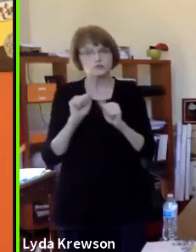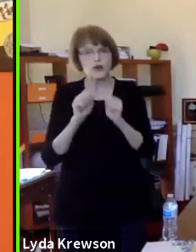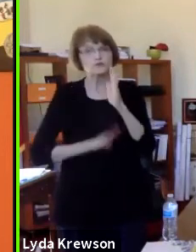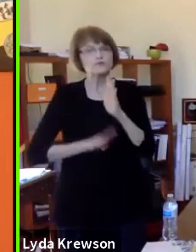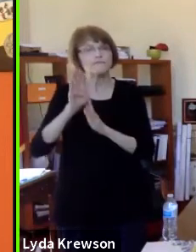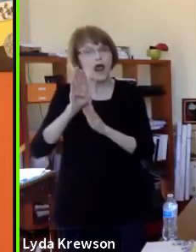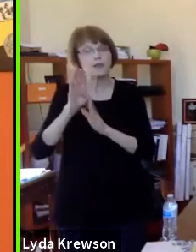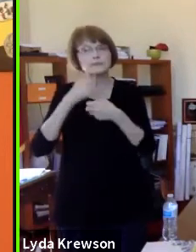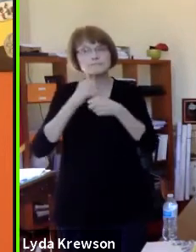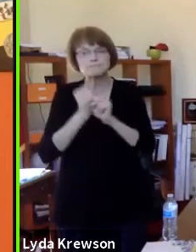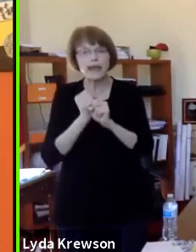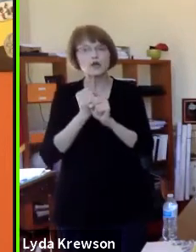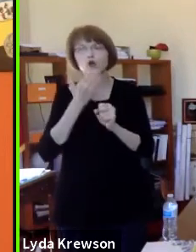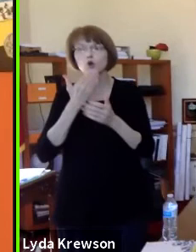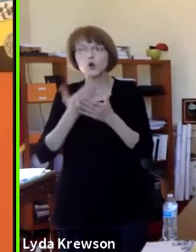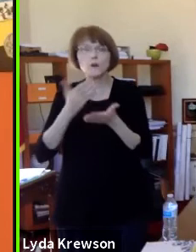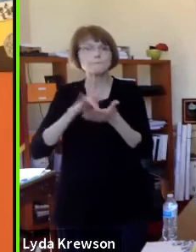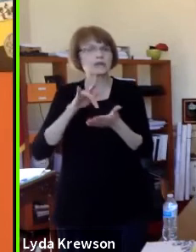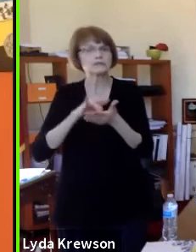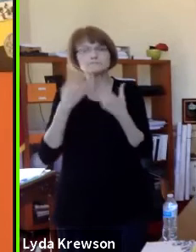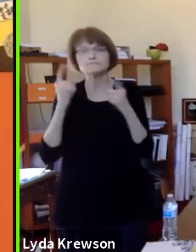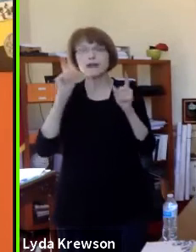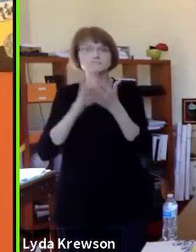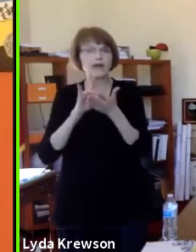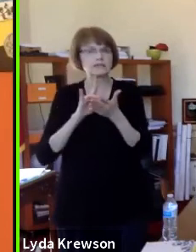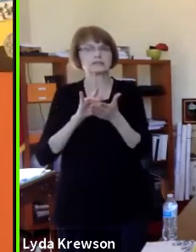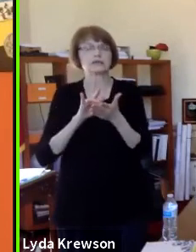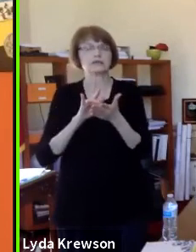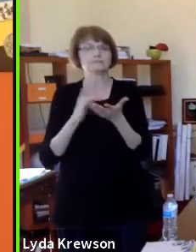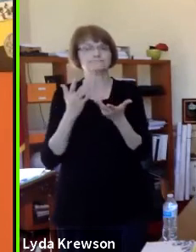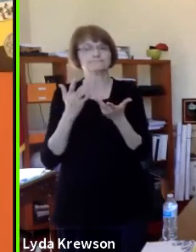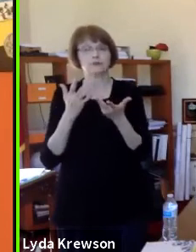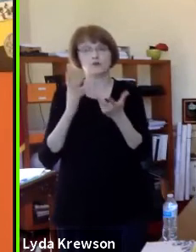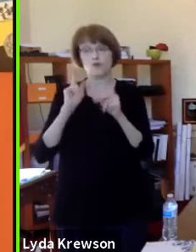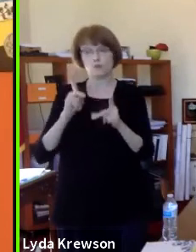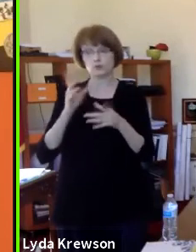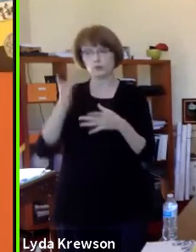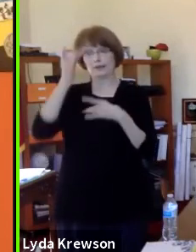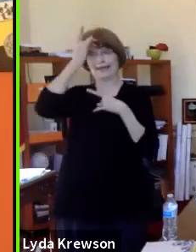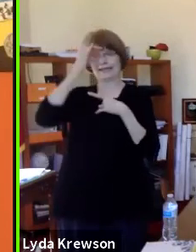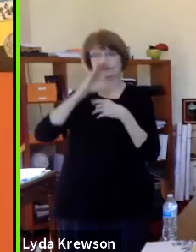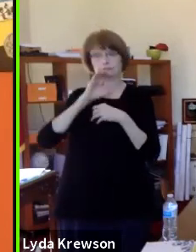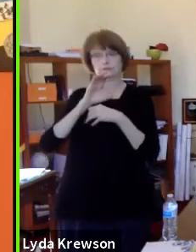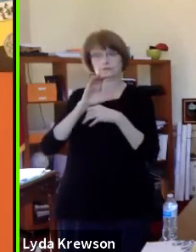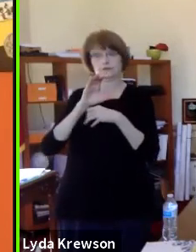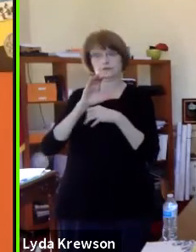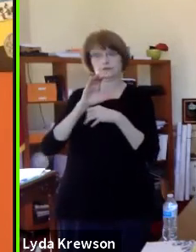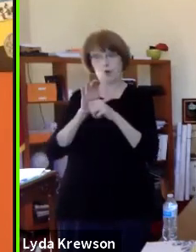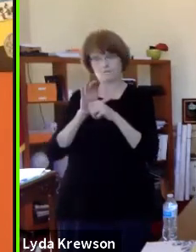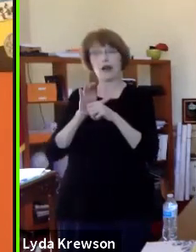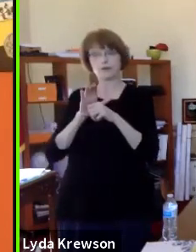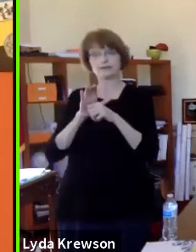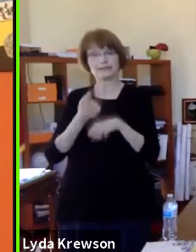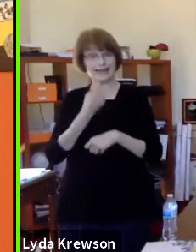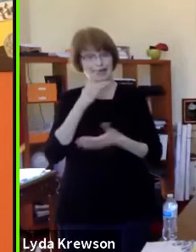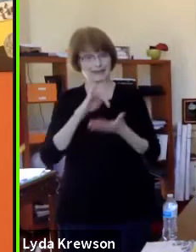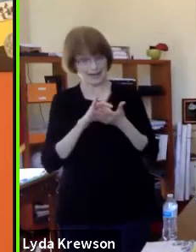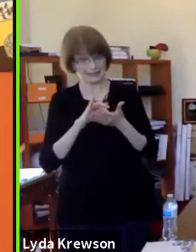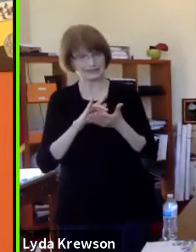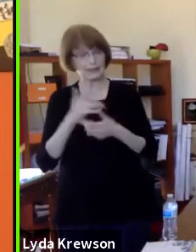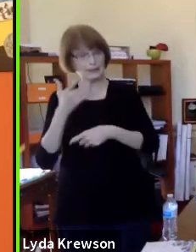develop an effective medicine so that for someone who does get the coronavirus, that they can get well or get better